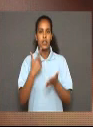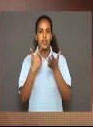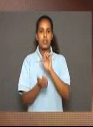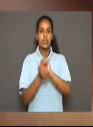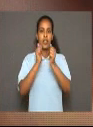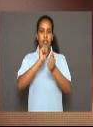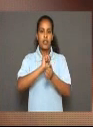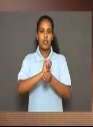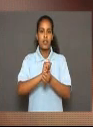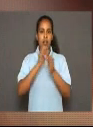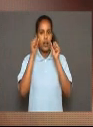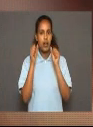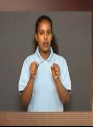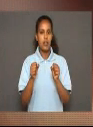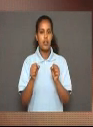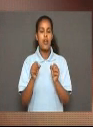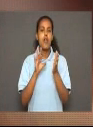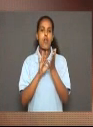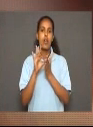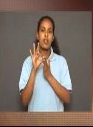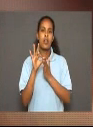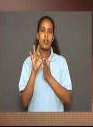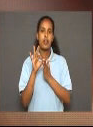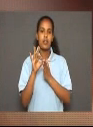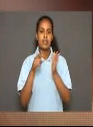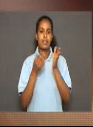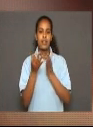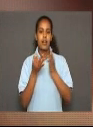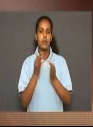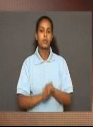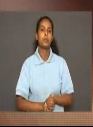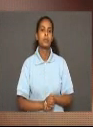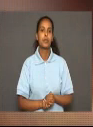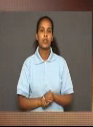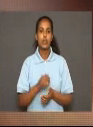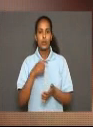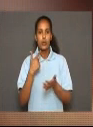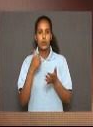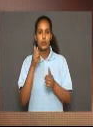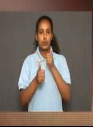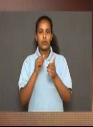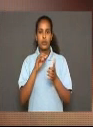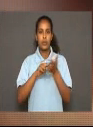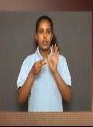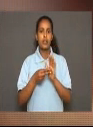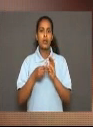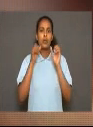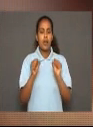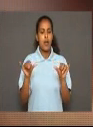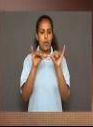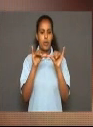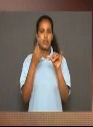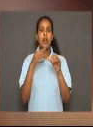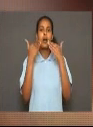These changes can be quantitatively described, which means that we can measure